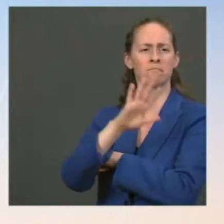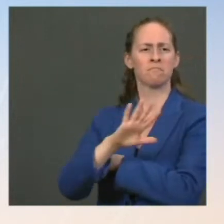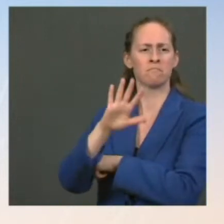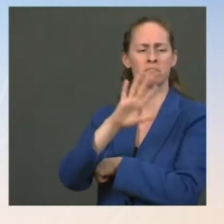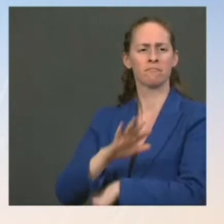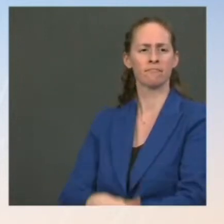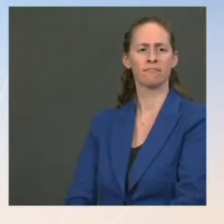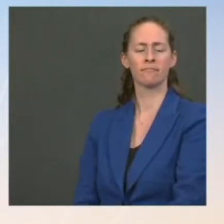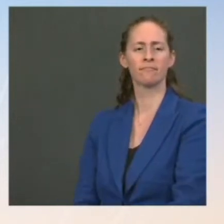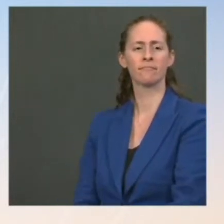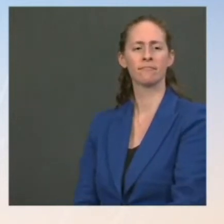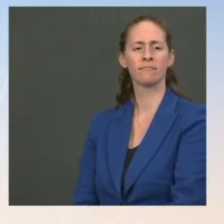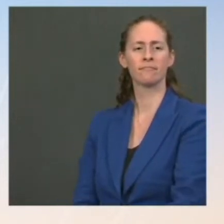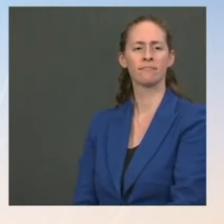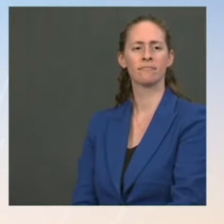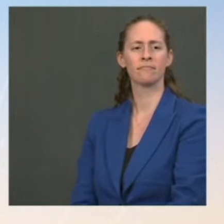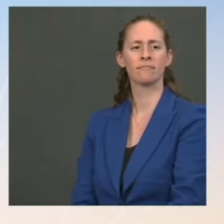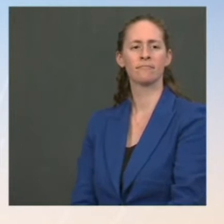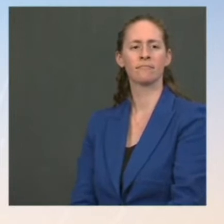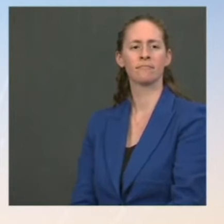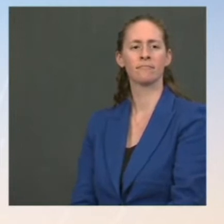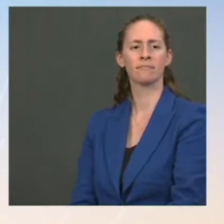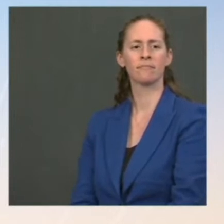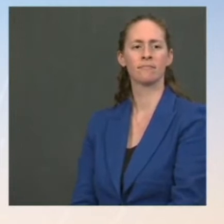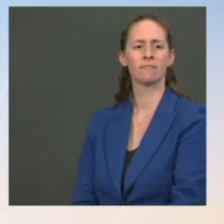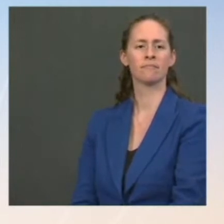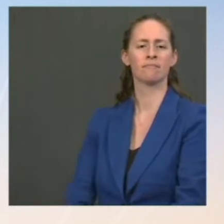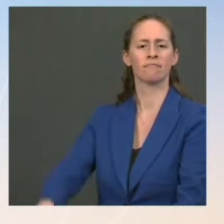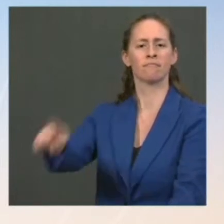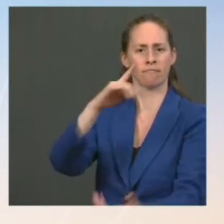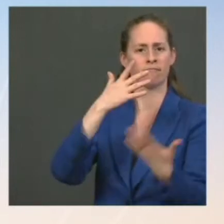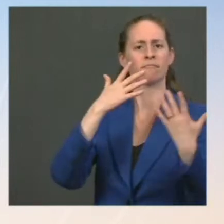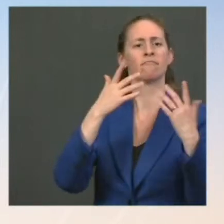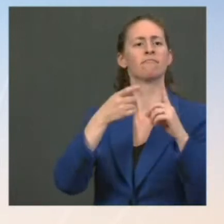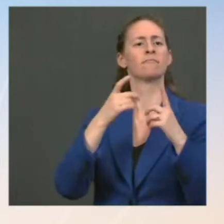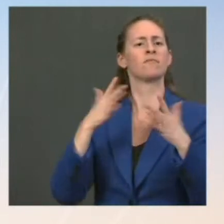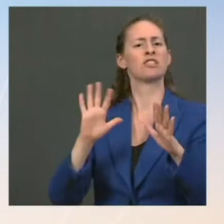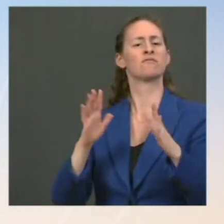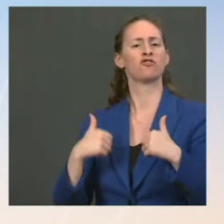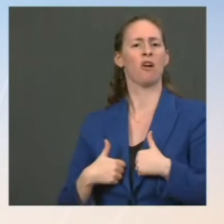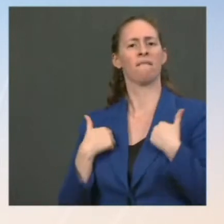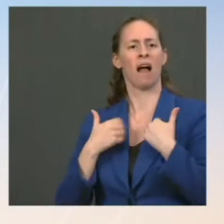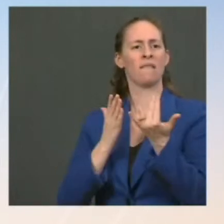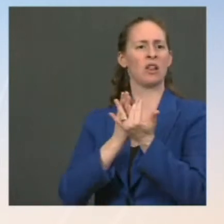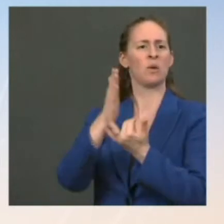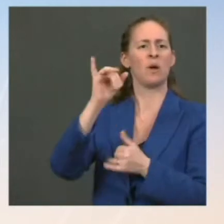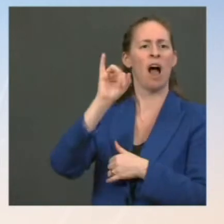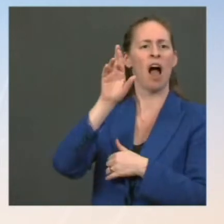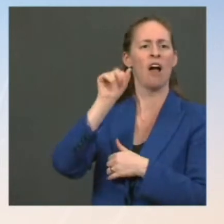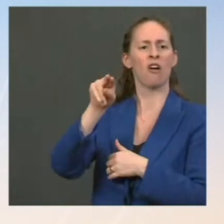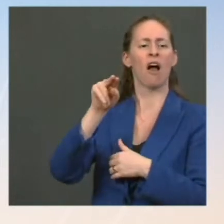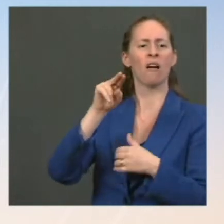hostage crisis, who are supposed to be paid from a fund that Congress approved.